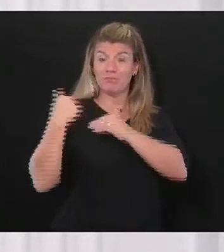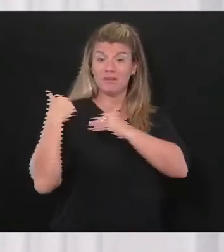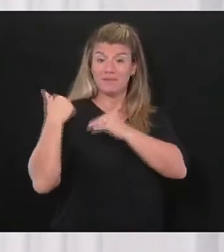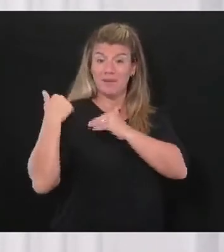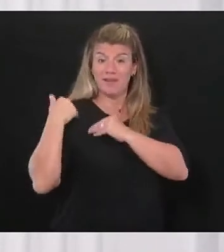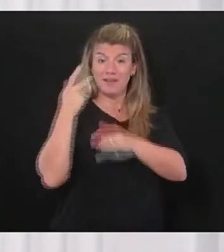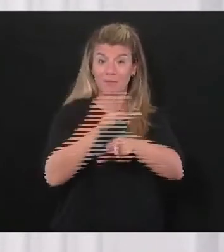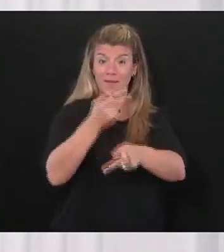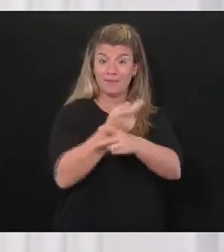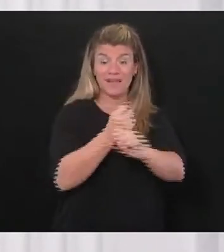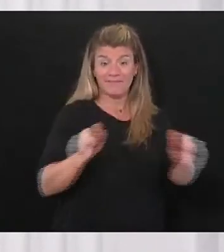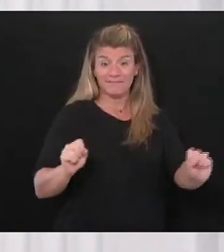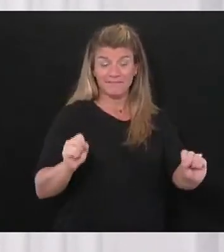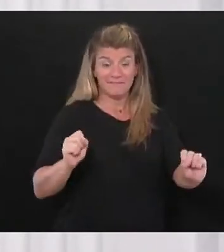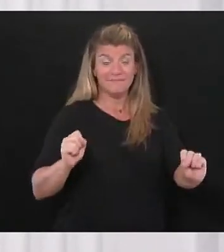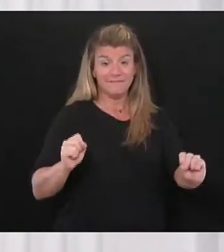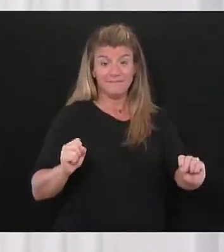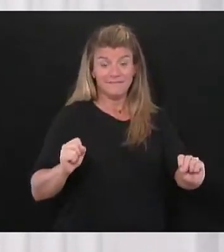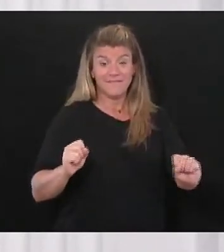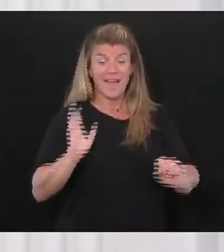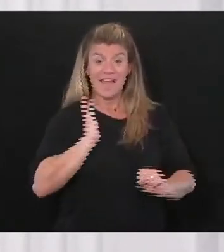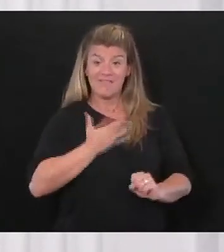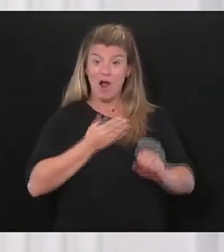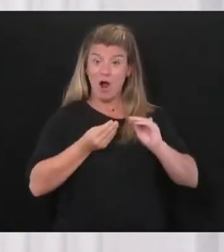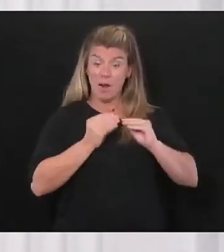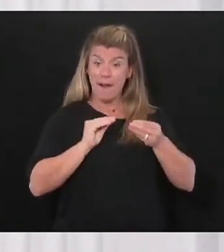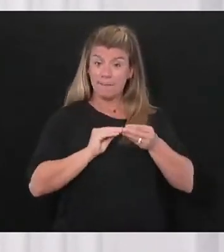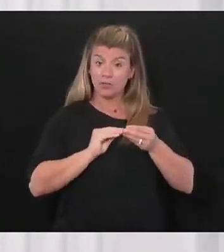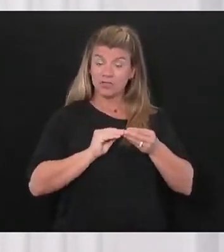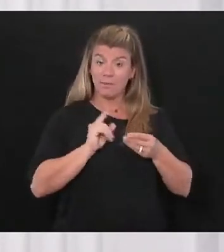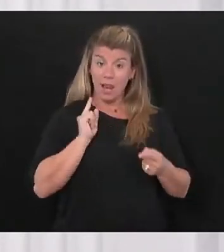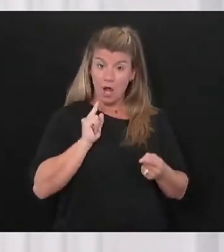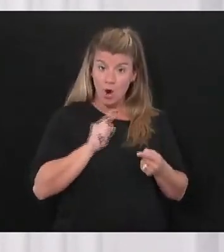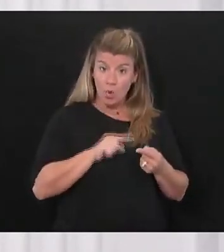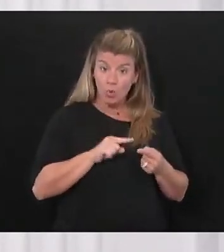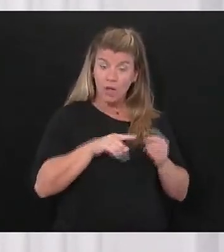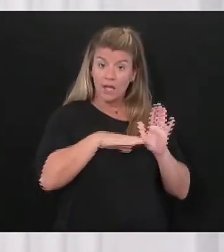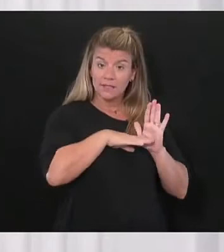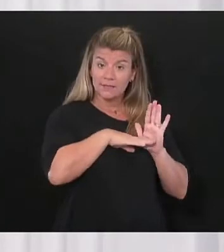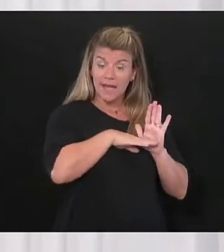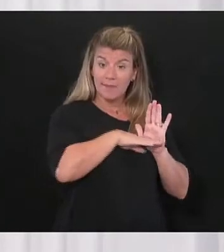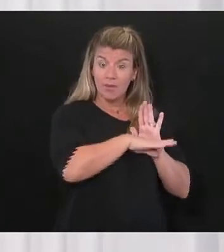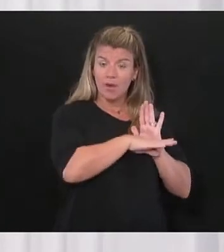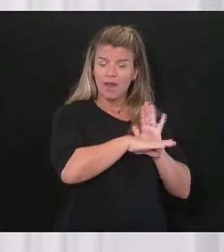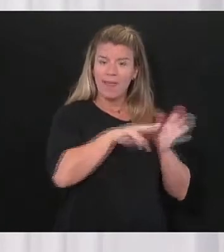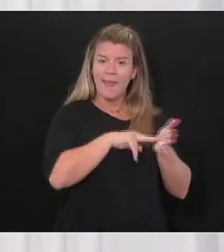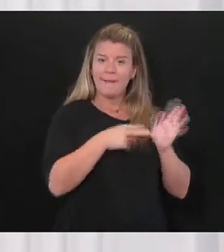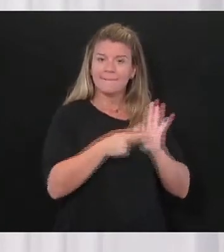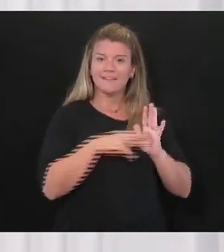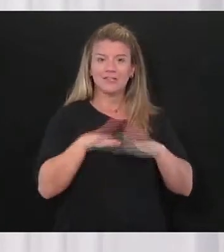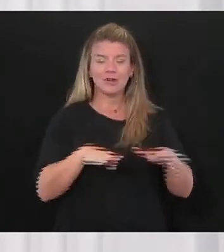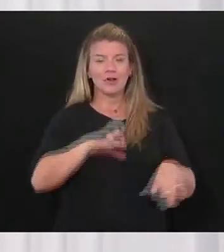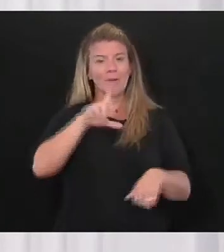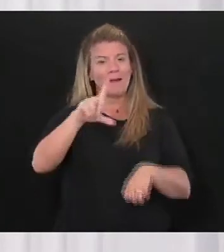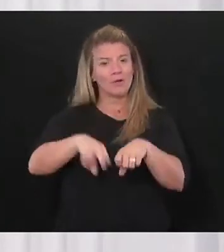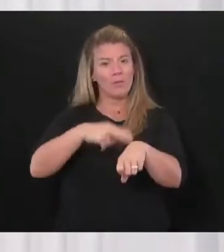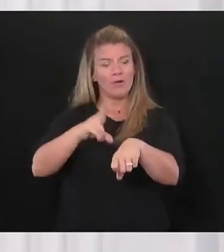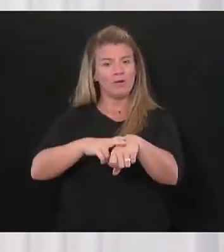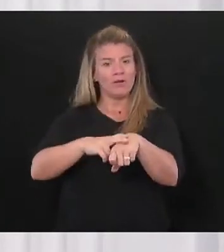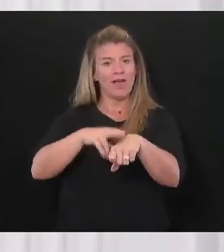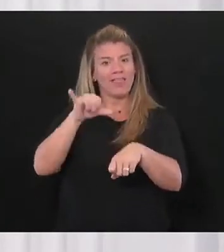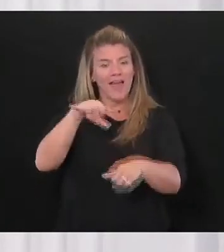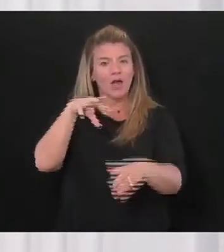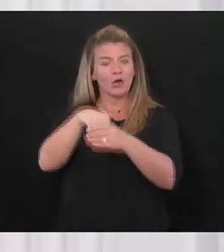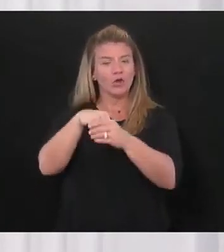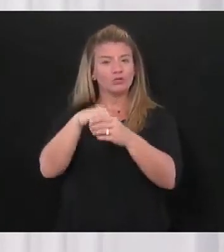those numbers low, we can get our children back to the closest thing to normalcy we can. And that includes school, that